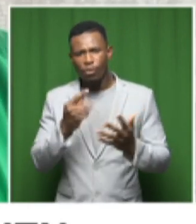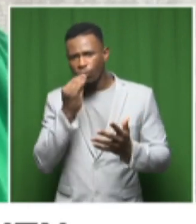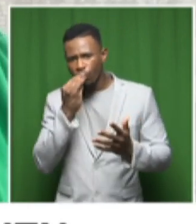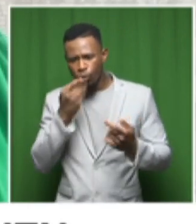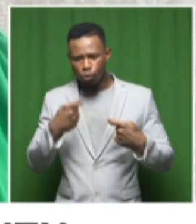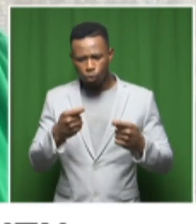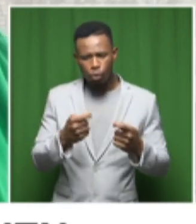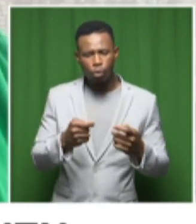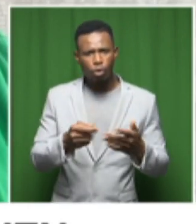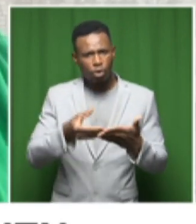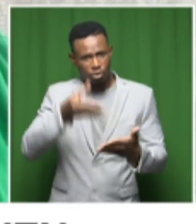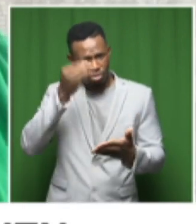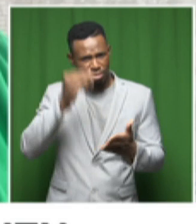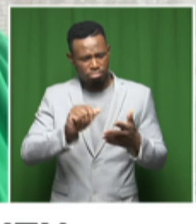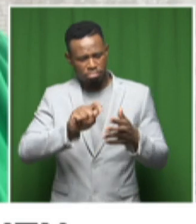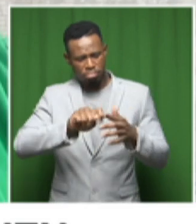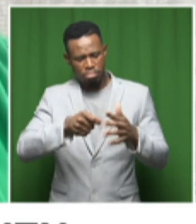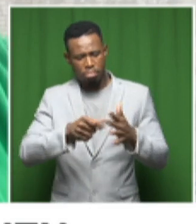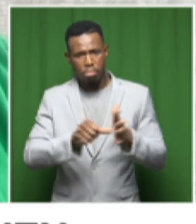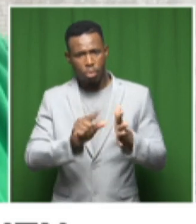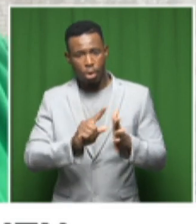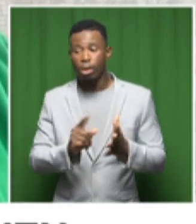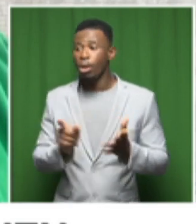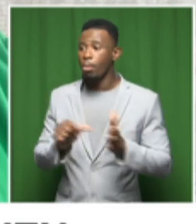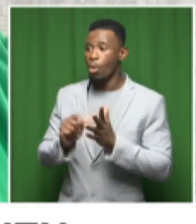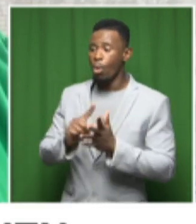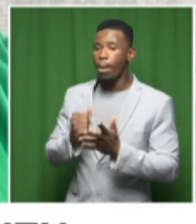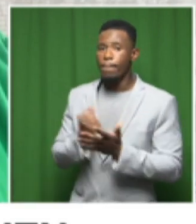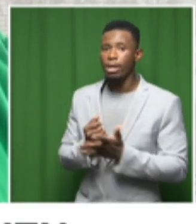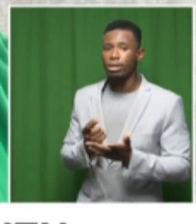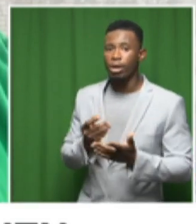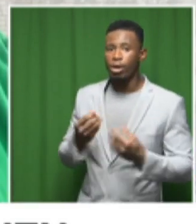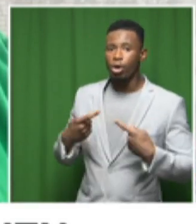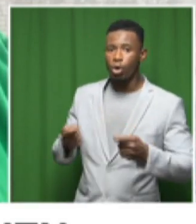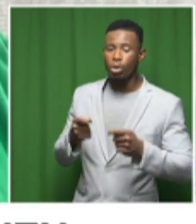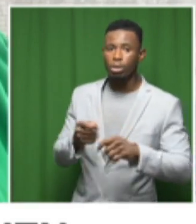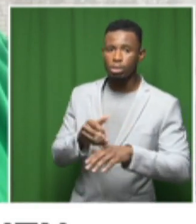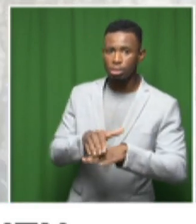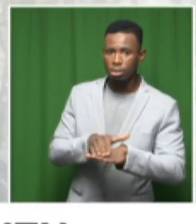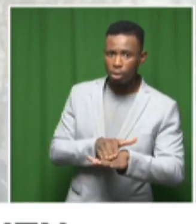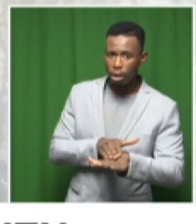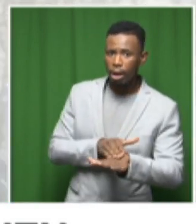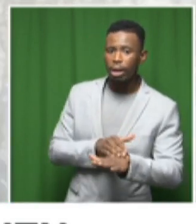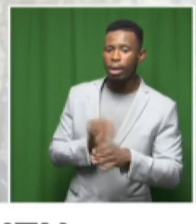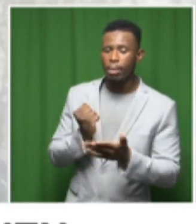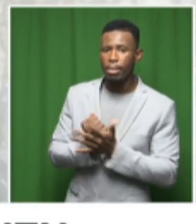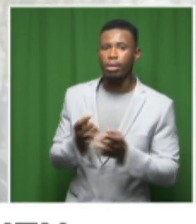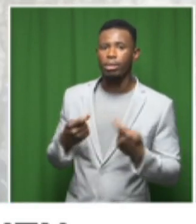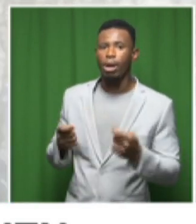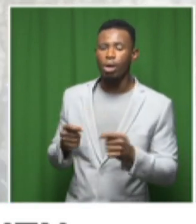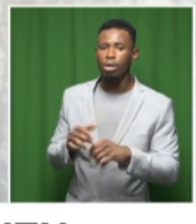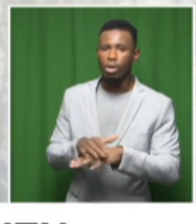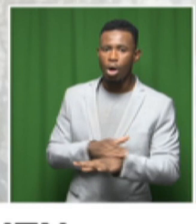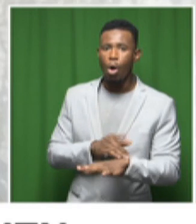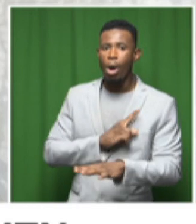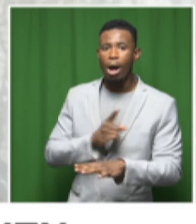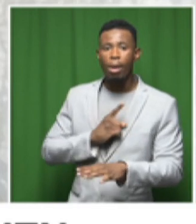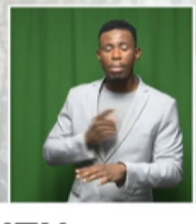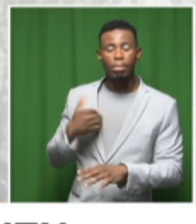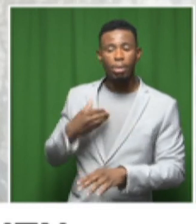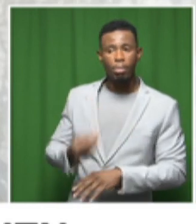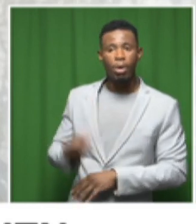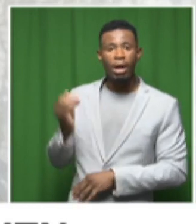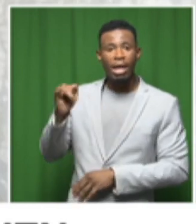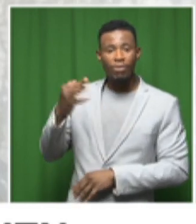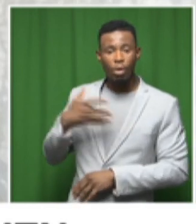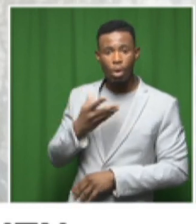Okay, one of the key lessons is slow cooking. I grew up thinking if I want my food to cook faster,